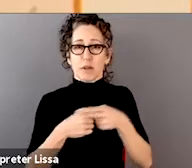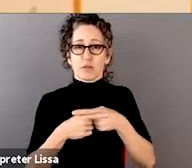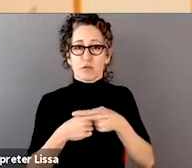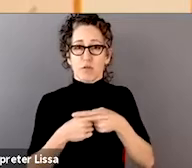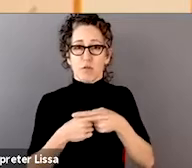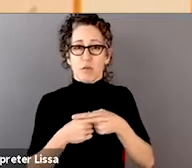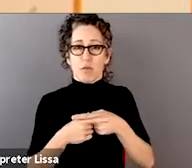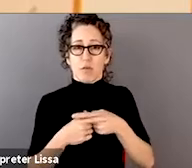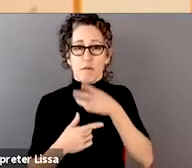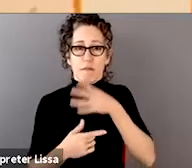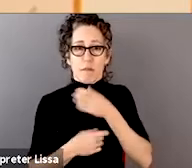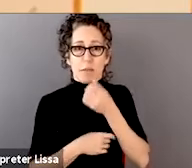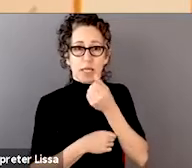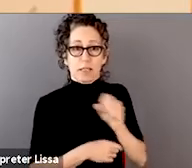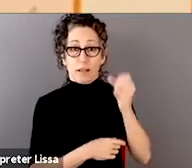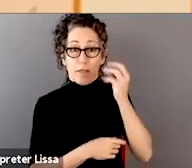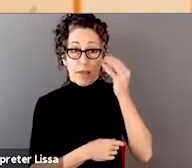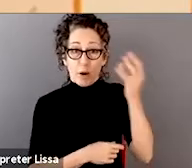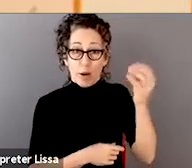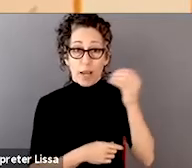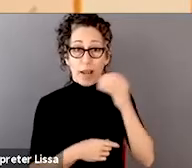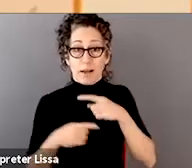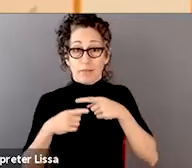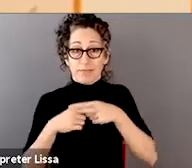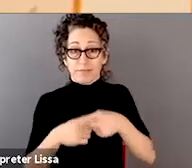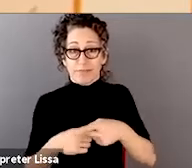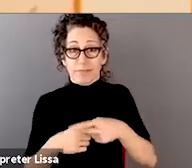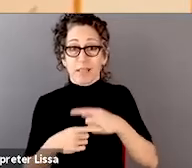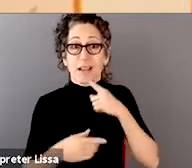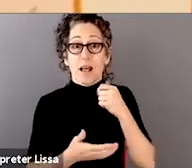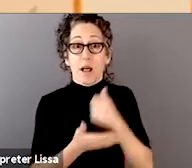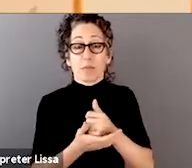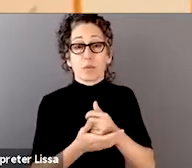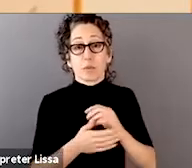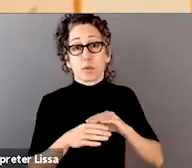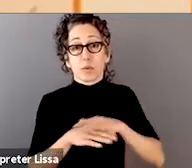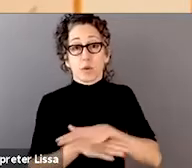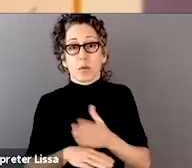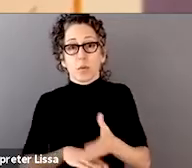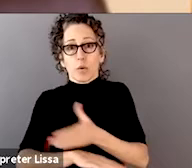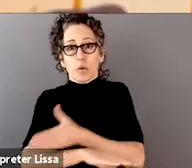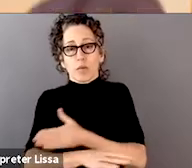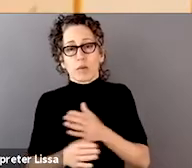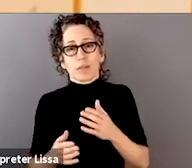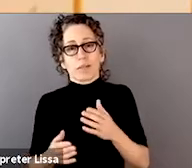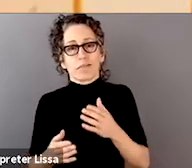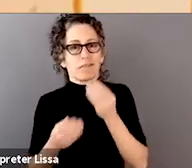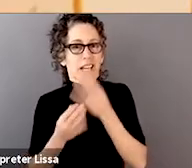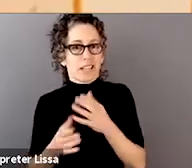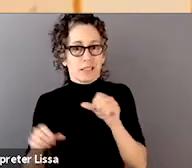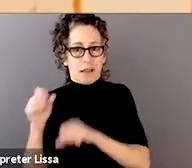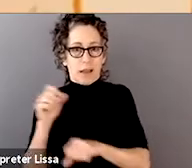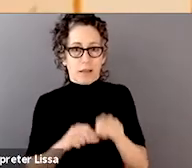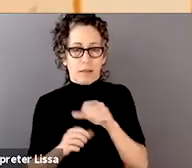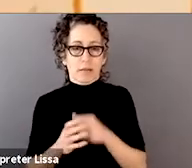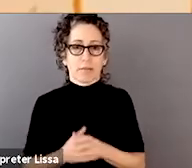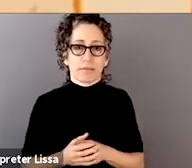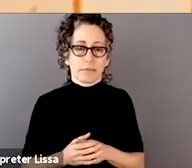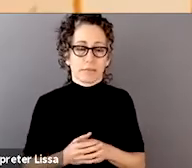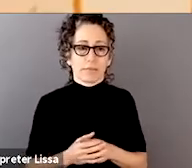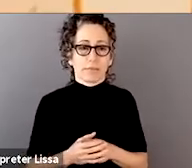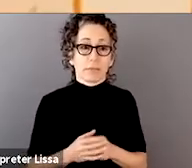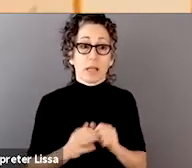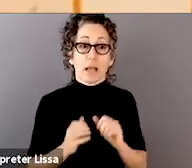and activism can let us do better data science. So this application of humanistic ways of thinking to